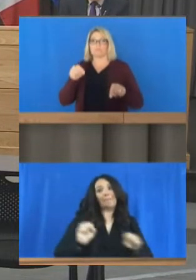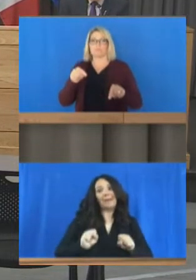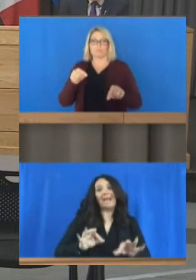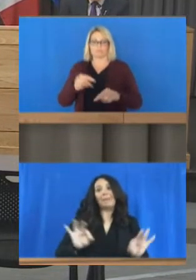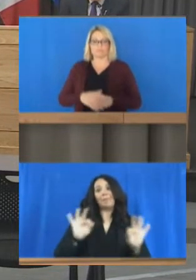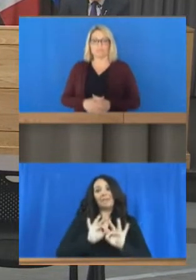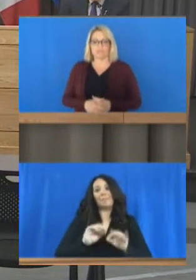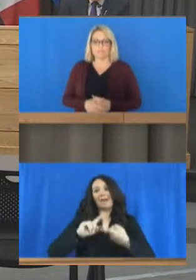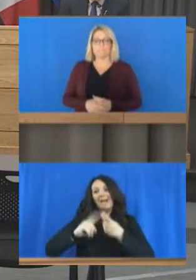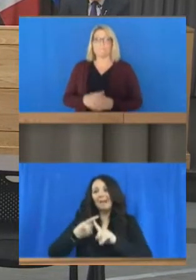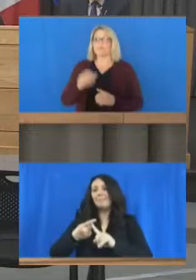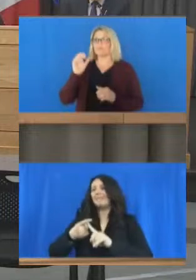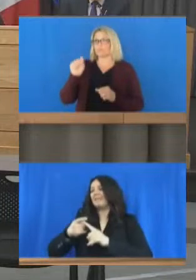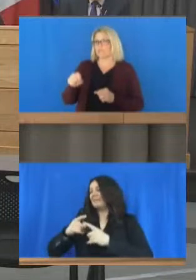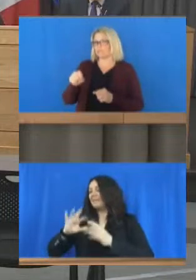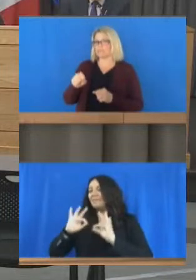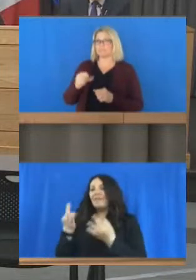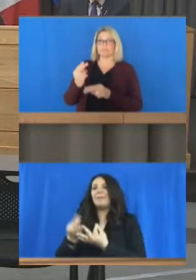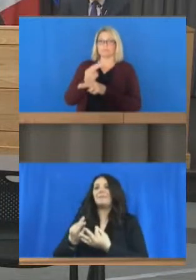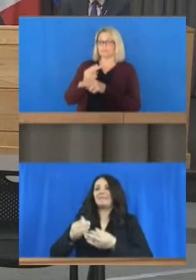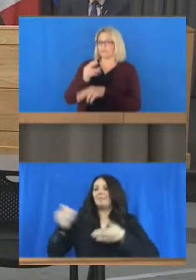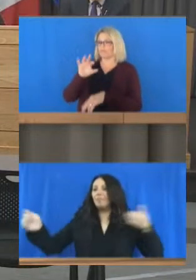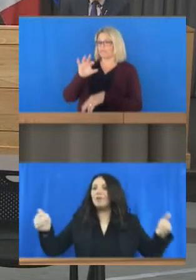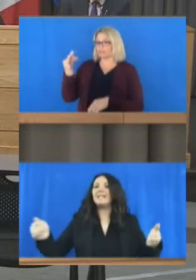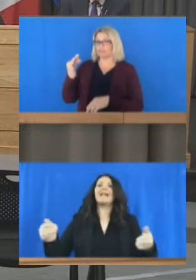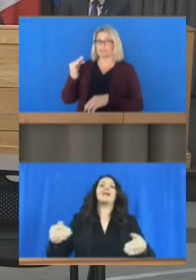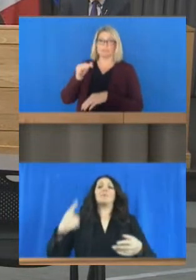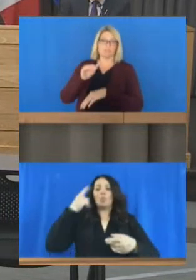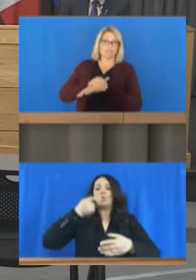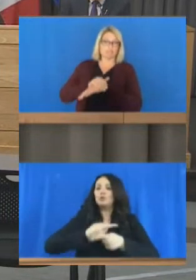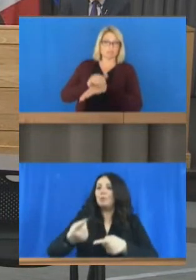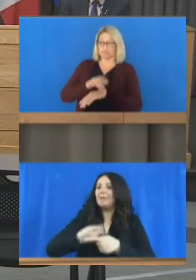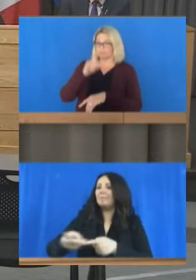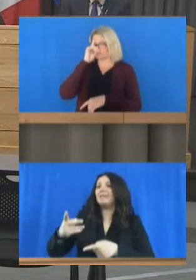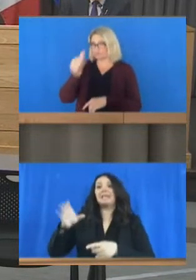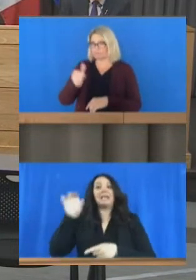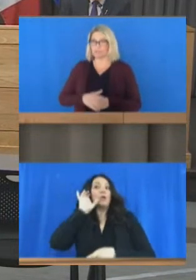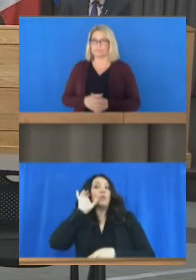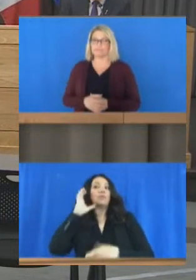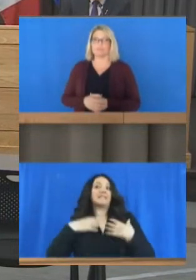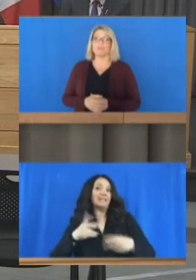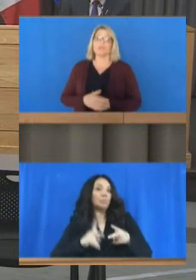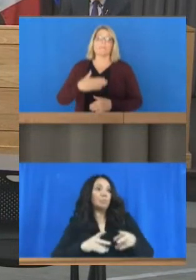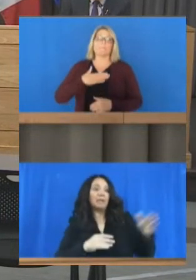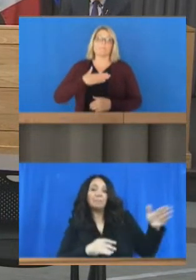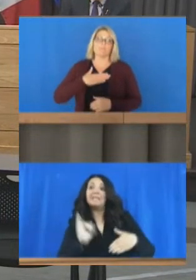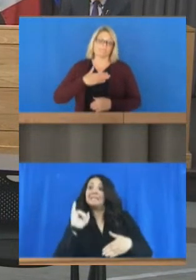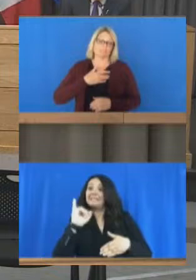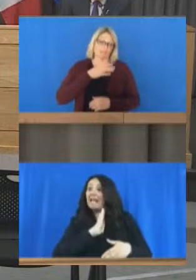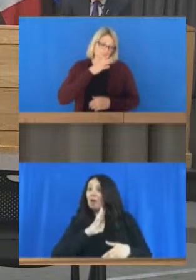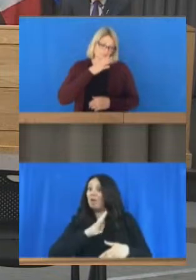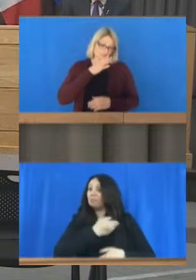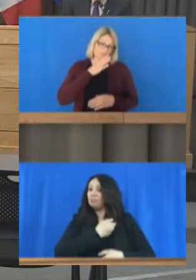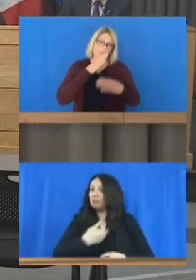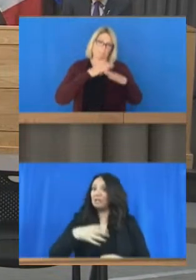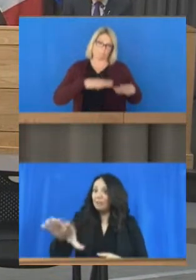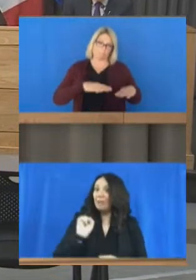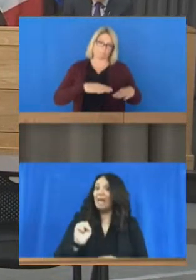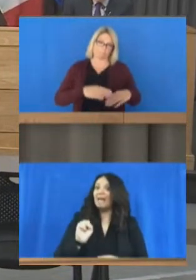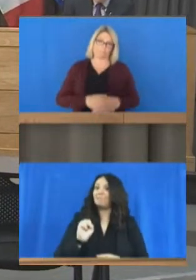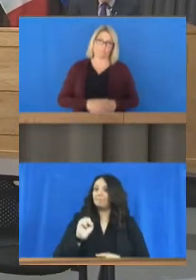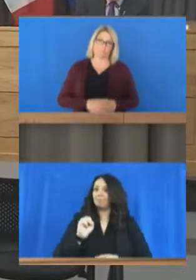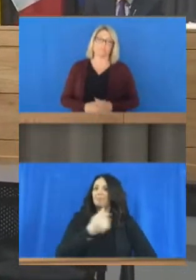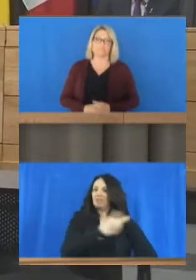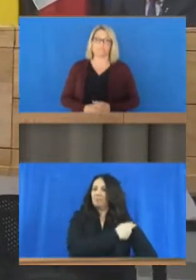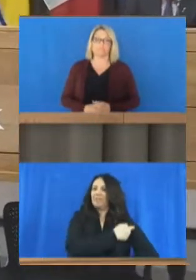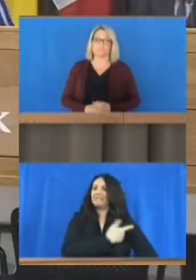Voulez-vous assurer de désactiver le son de vos micros? Laura Brown, CTV. Hi, Dr. Russell. We